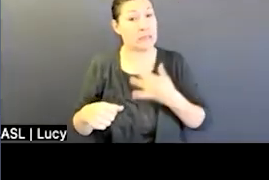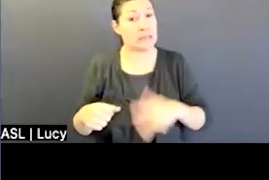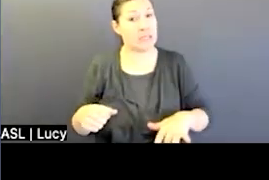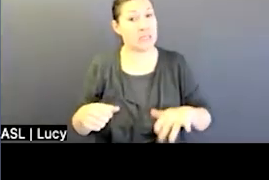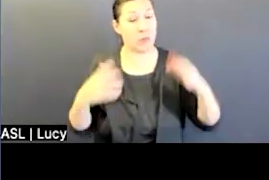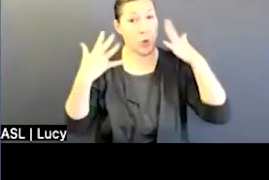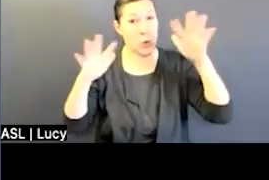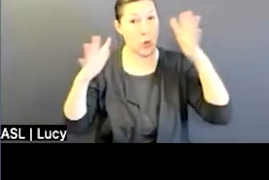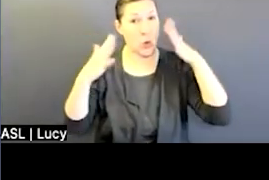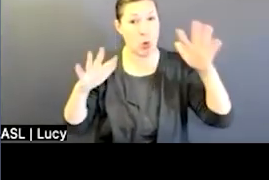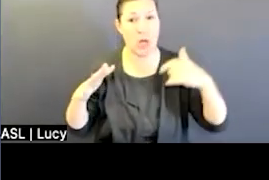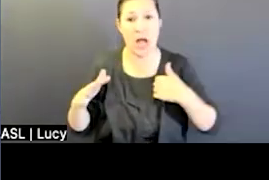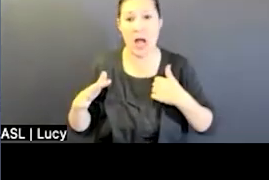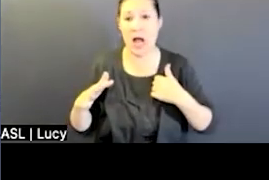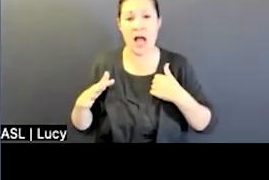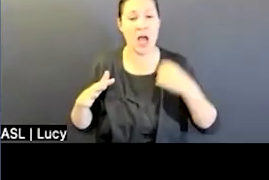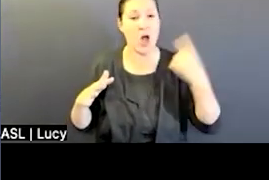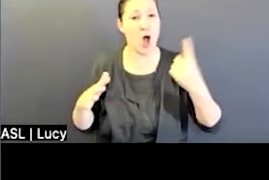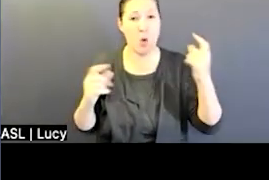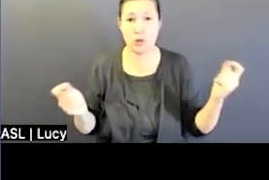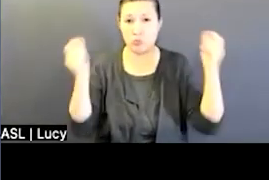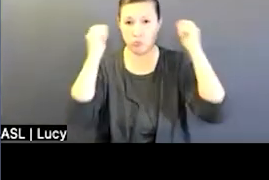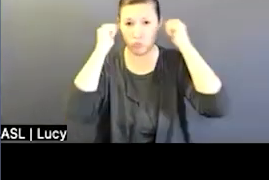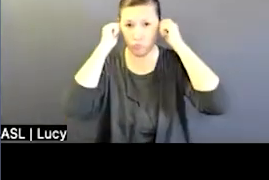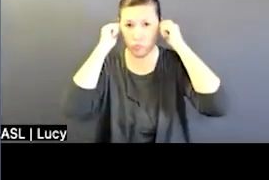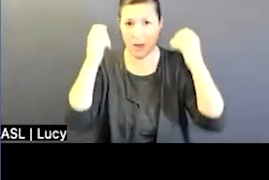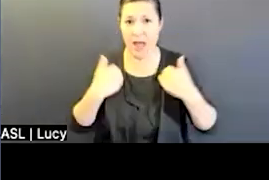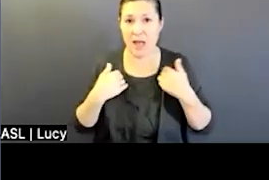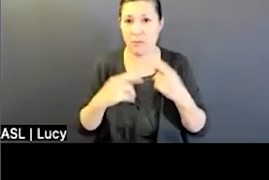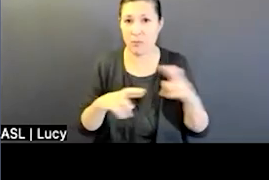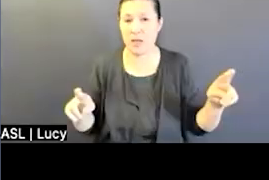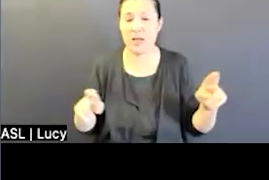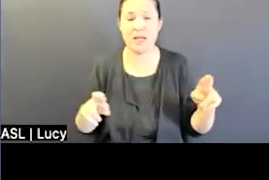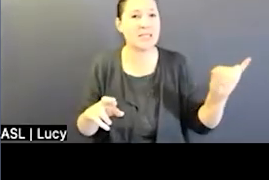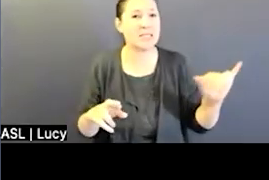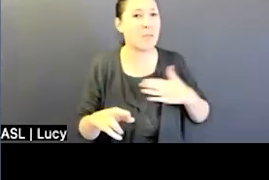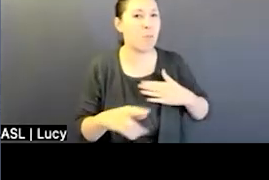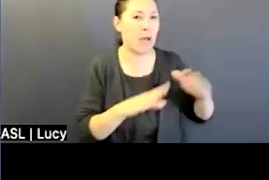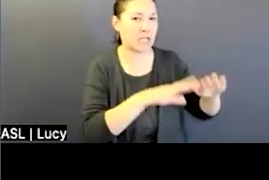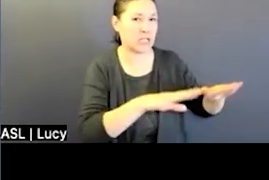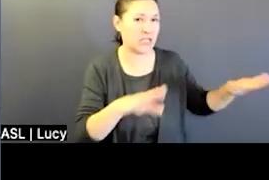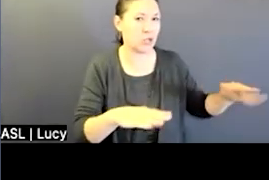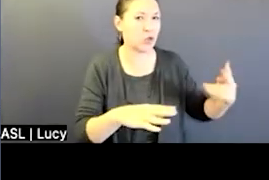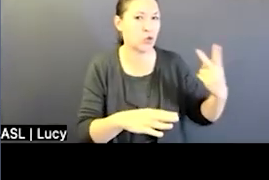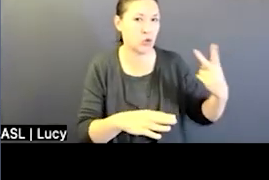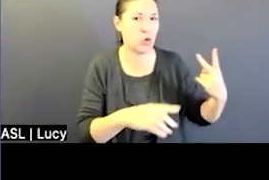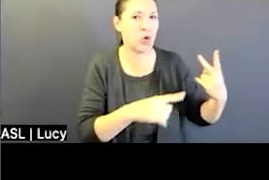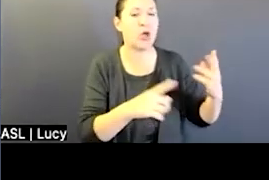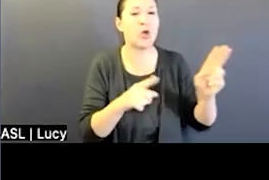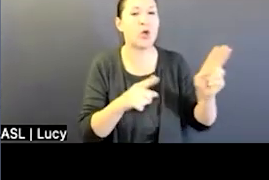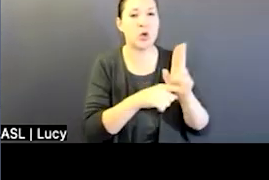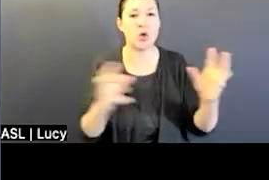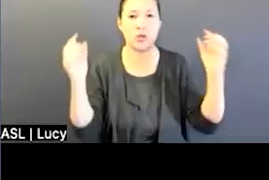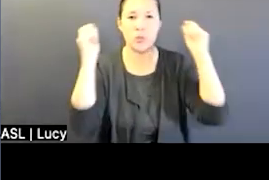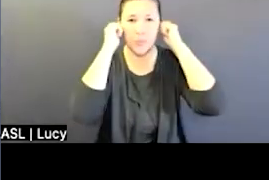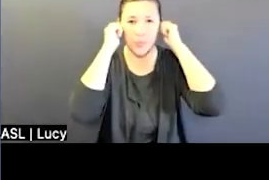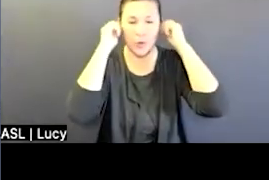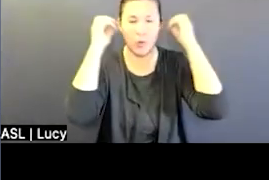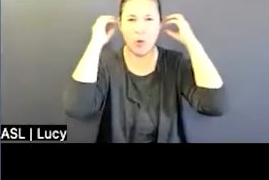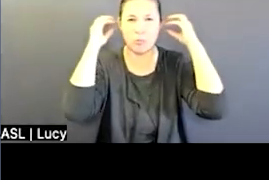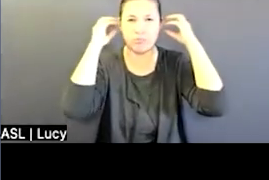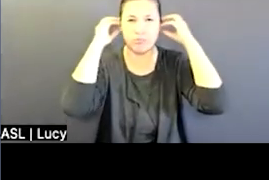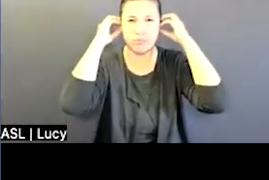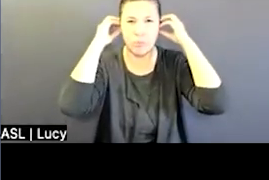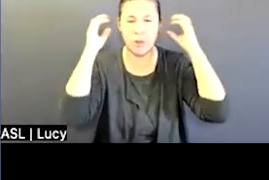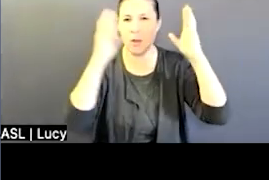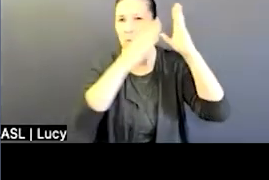that's actually true for 2 of my kids too, is we wear noise canceling headphones just to go to the